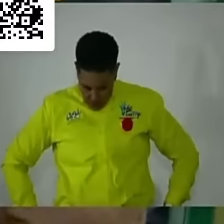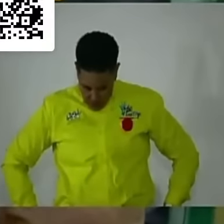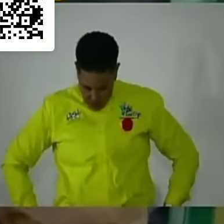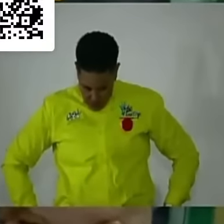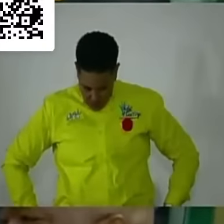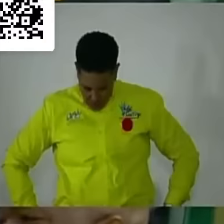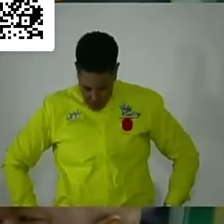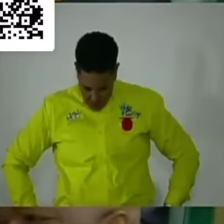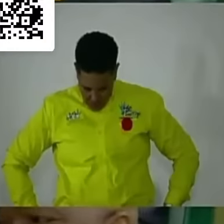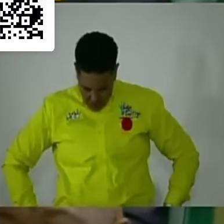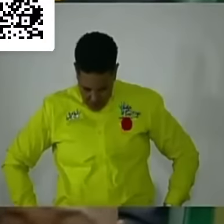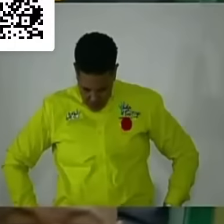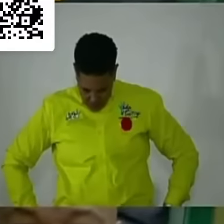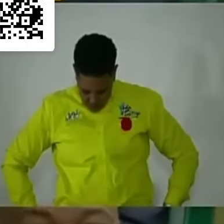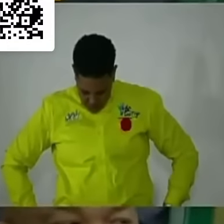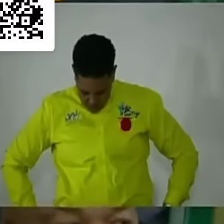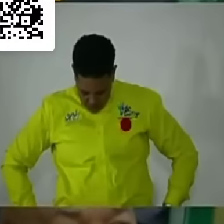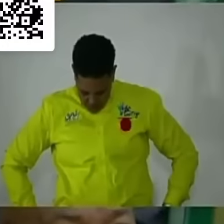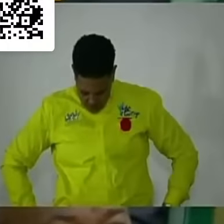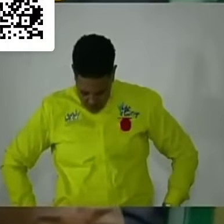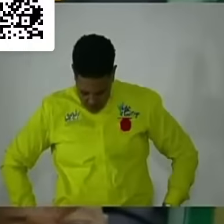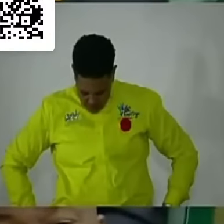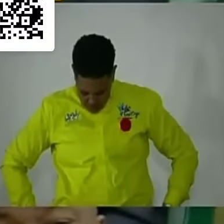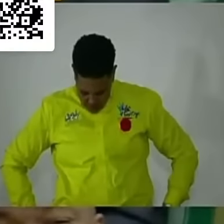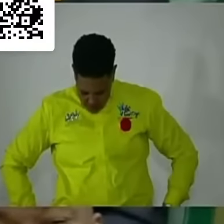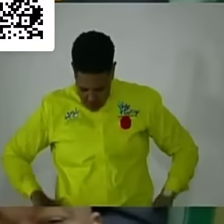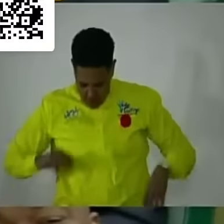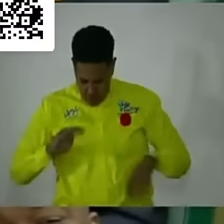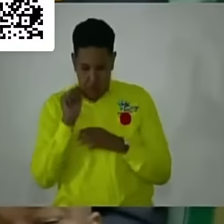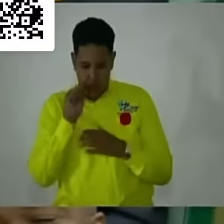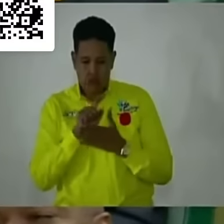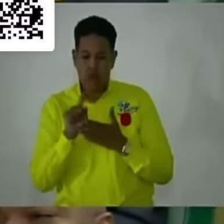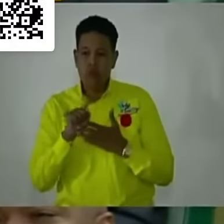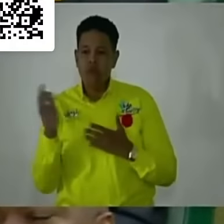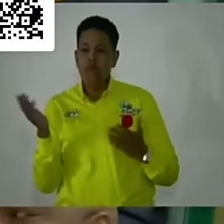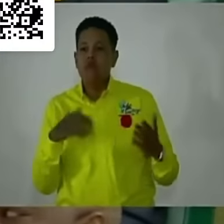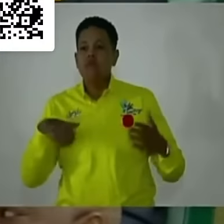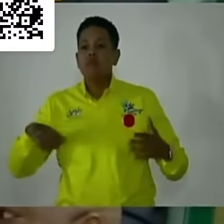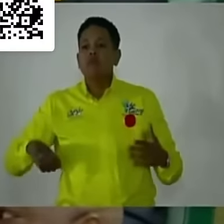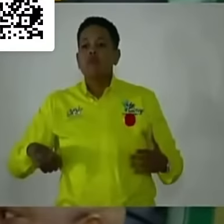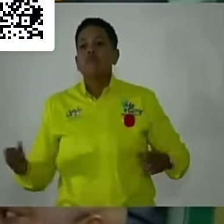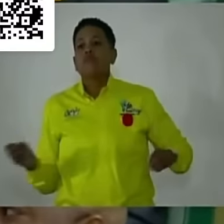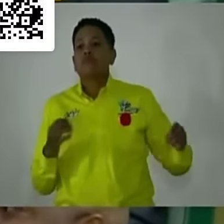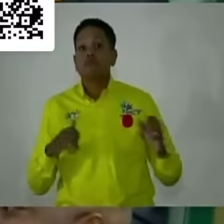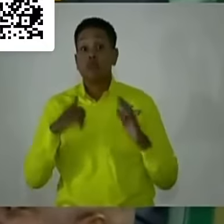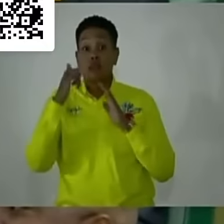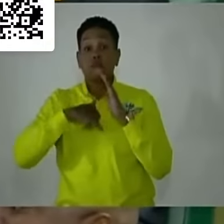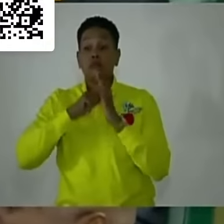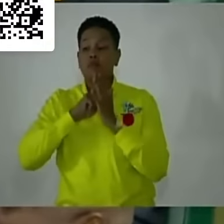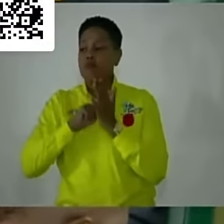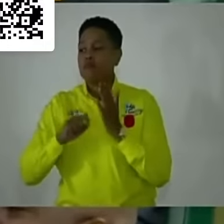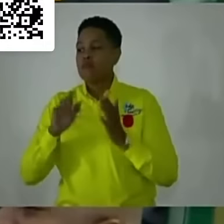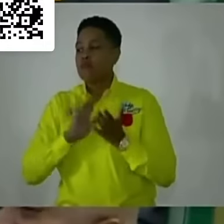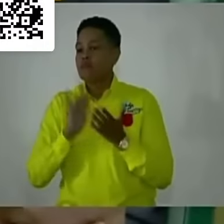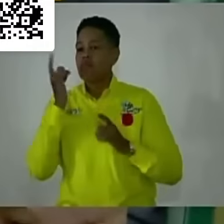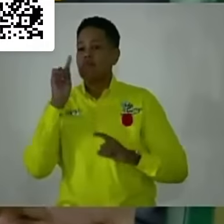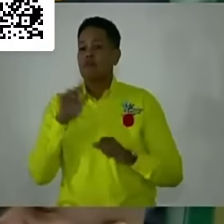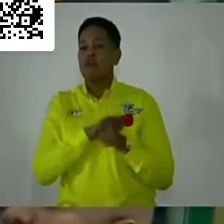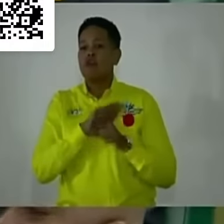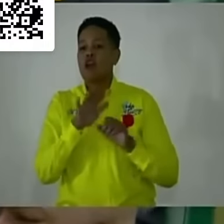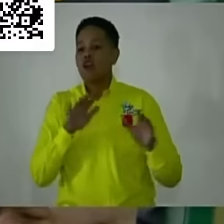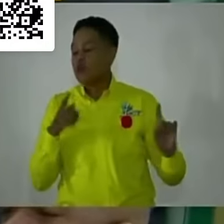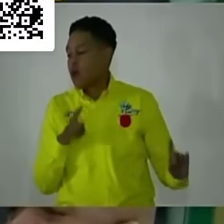Minister, every week that I come into Kingston, I'm taking back bag loads of prescription for the